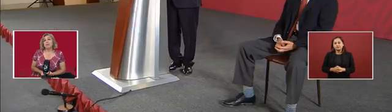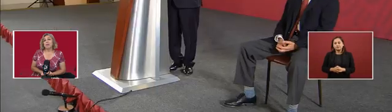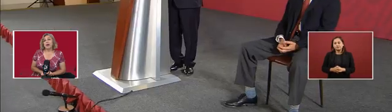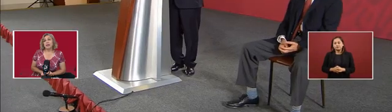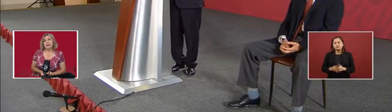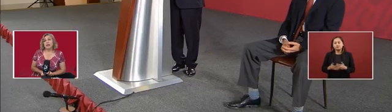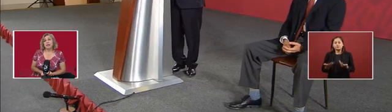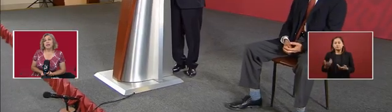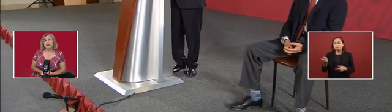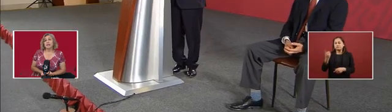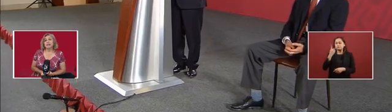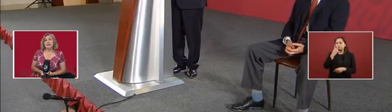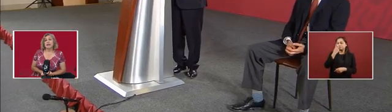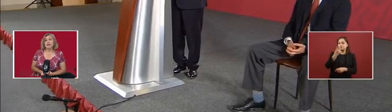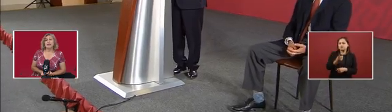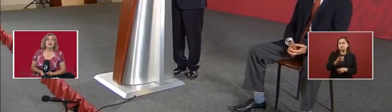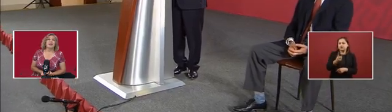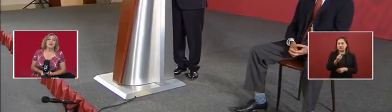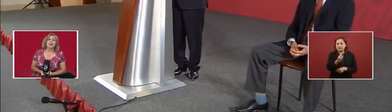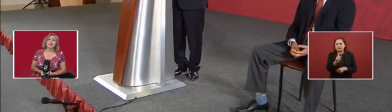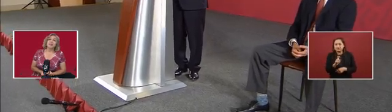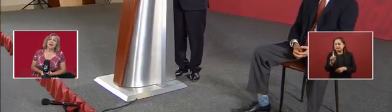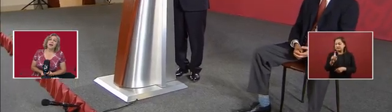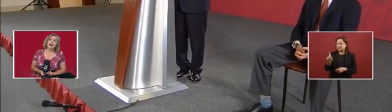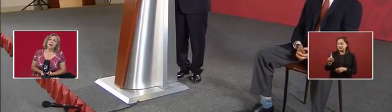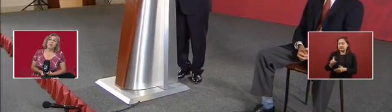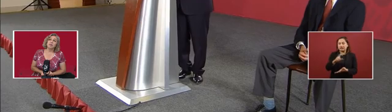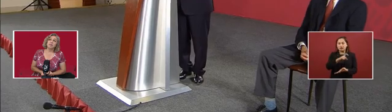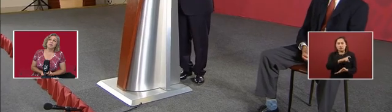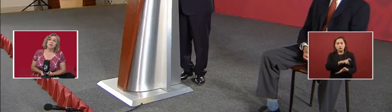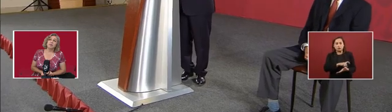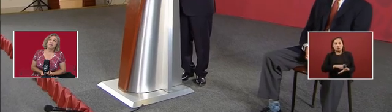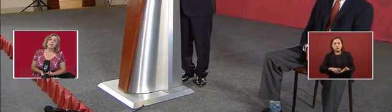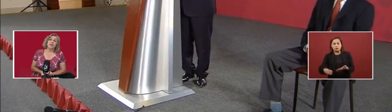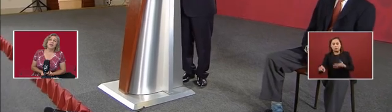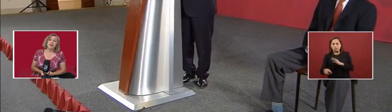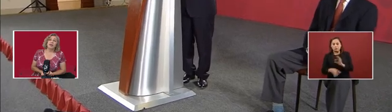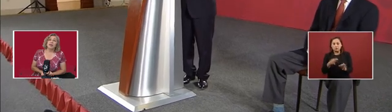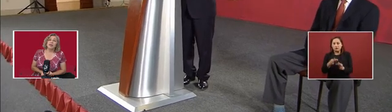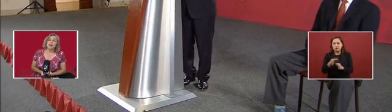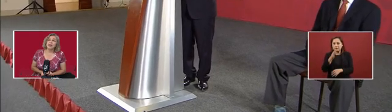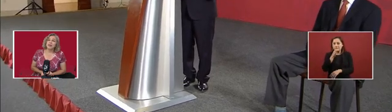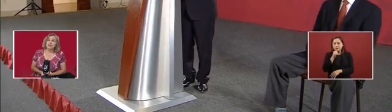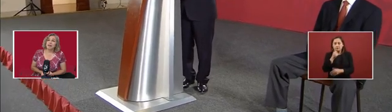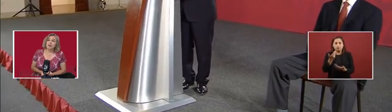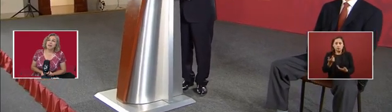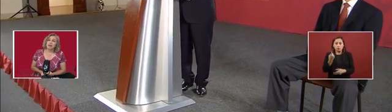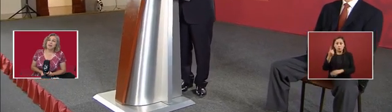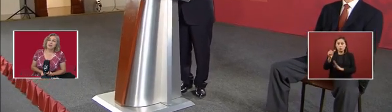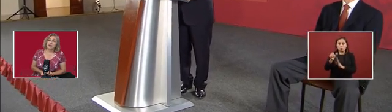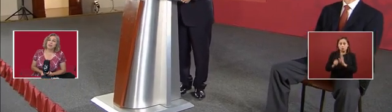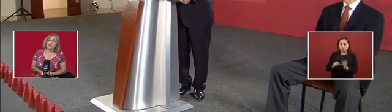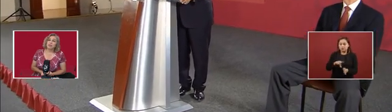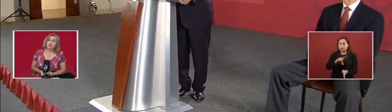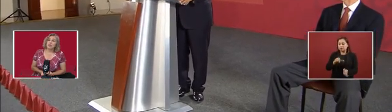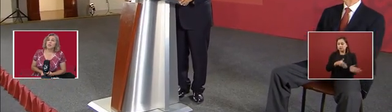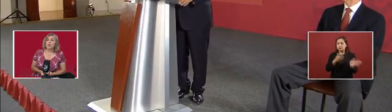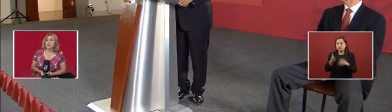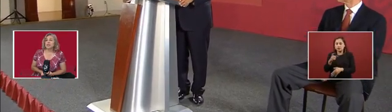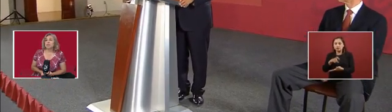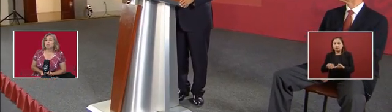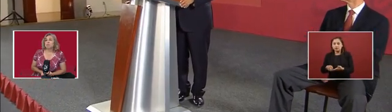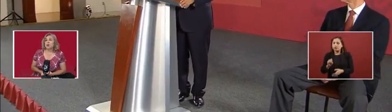this case of yesterday. Estoy seguro que la I am Fiscalía sure va that the district attorney will inform in its moment. I'm